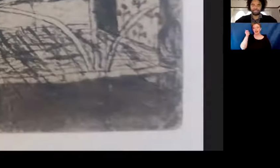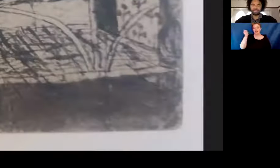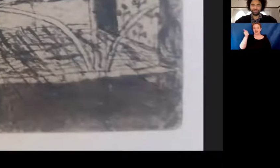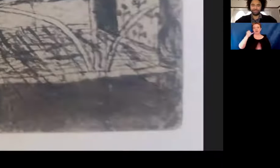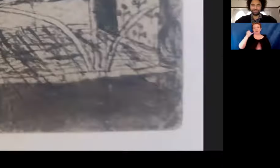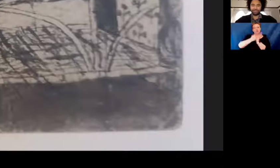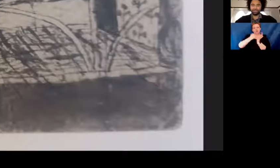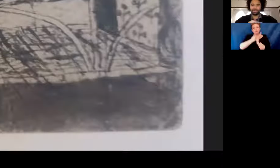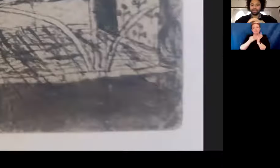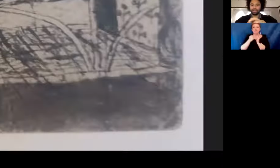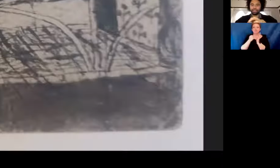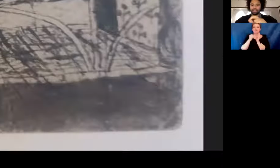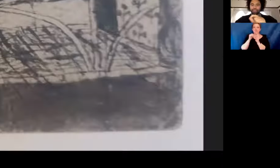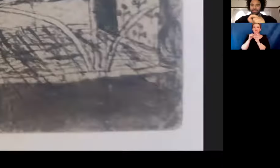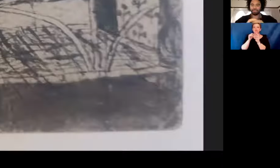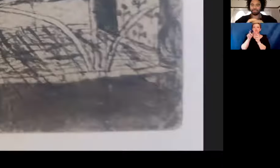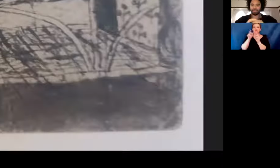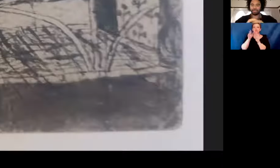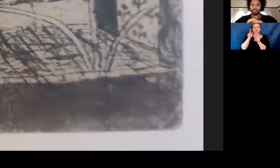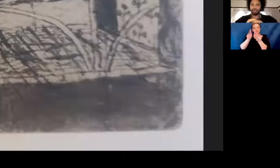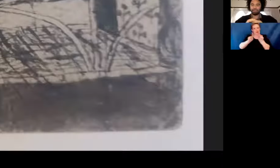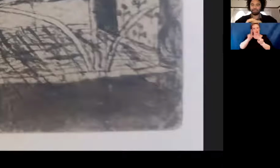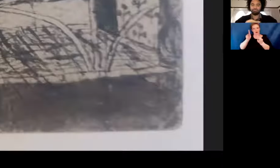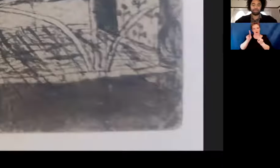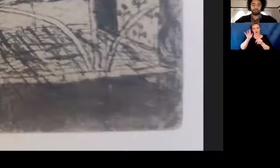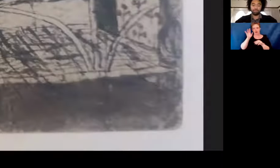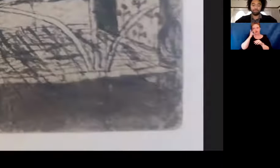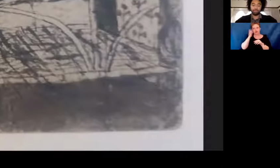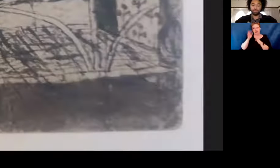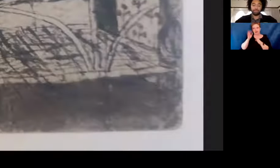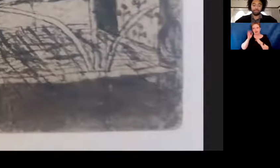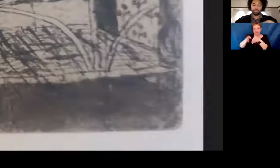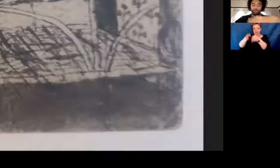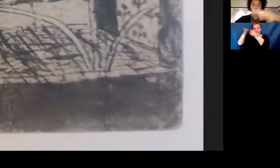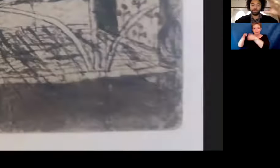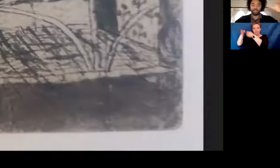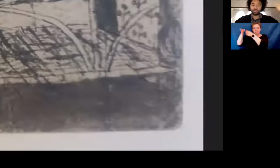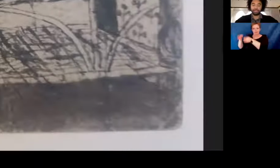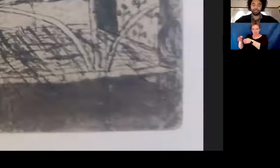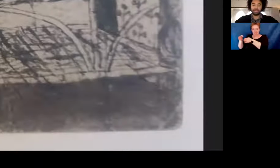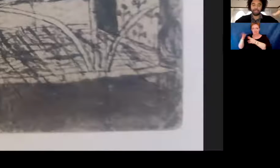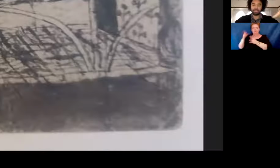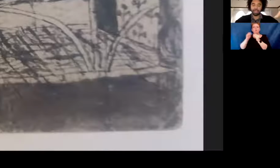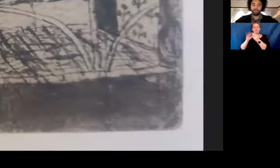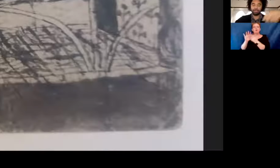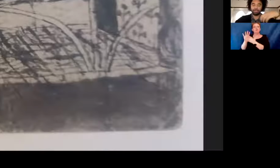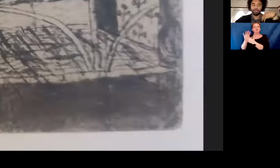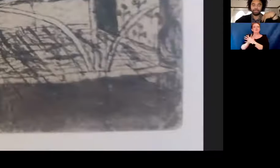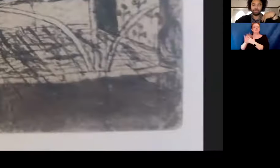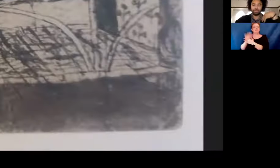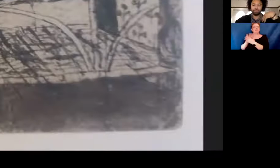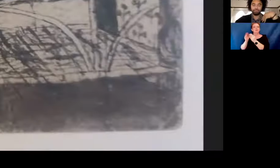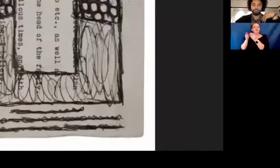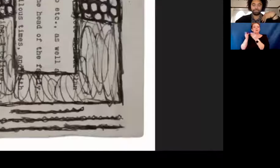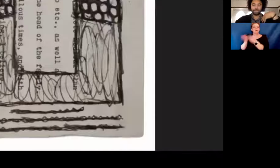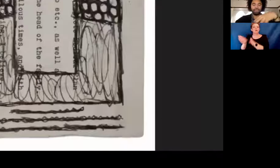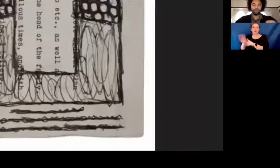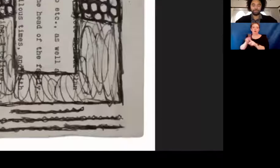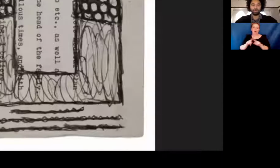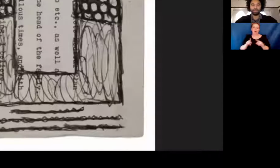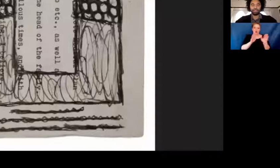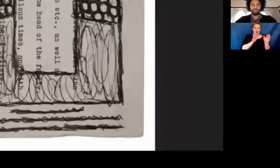these interiors seem very specific and very like as an understanding of space and scale.